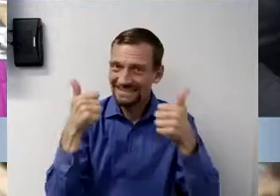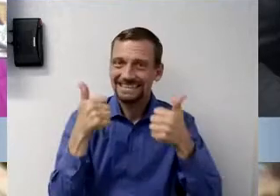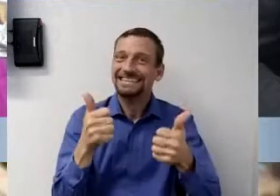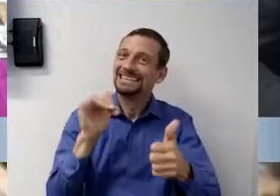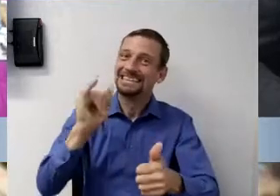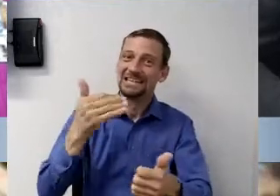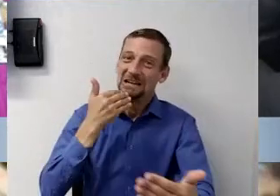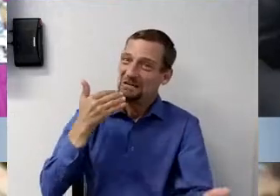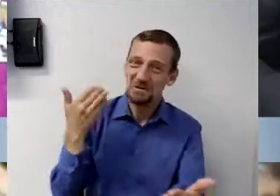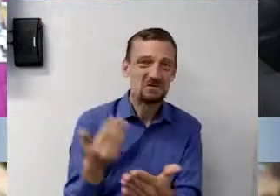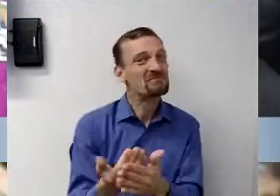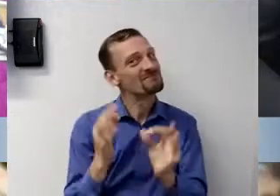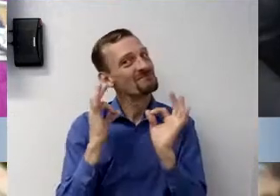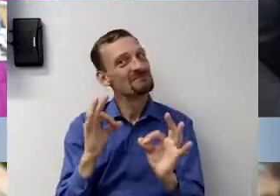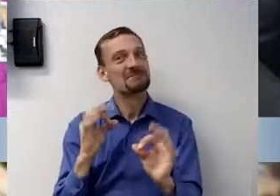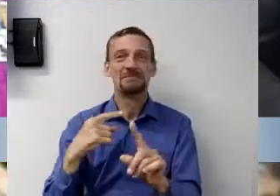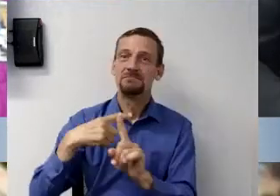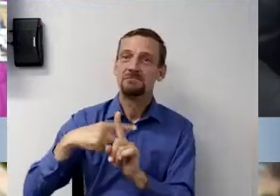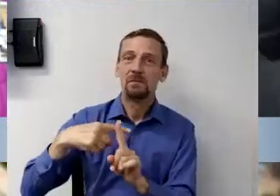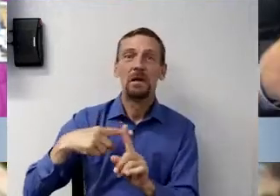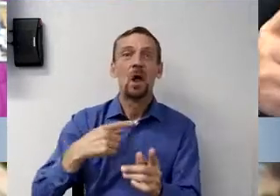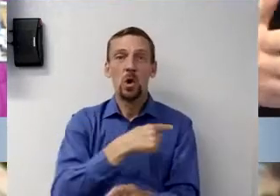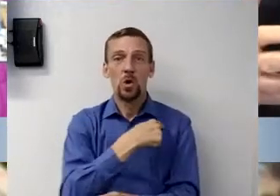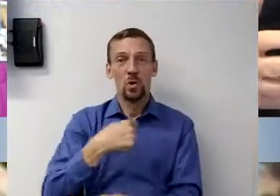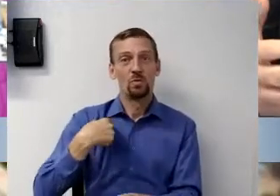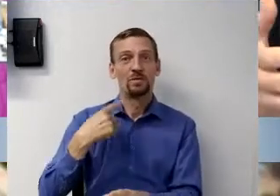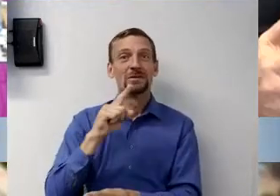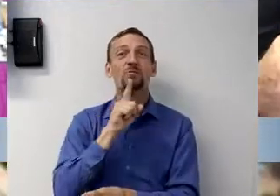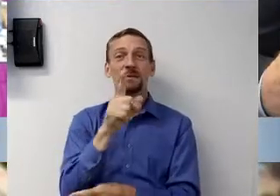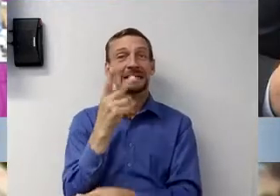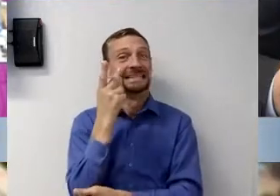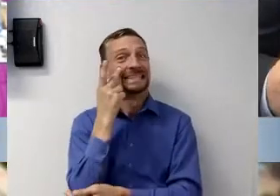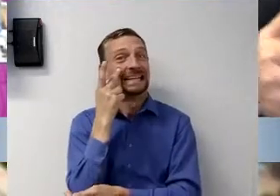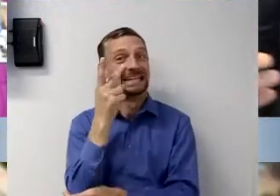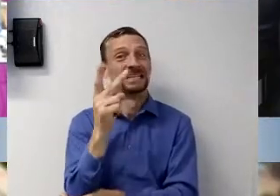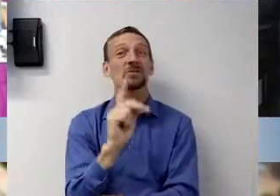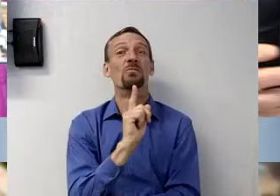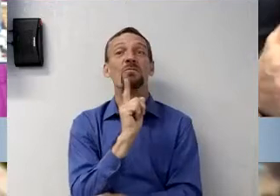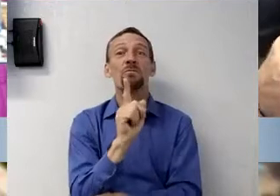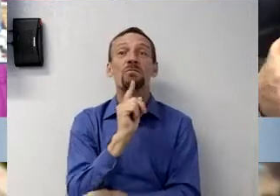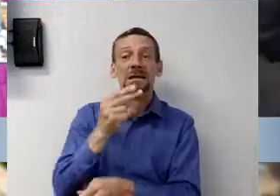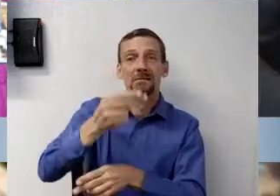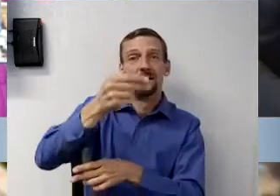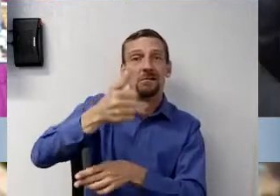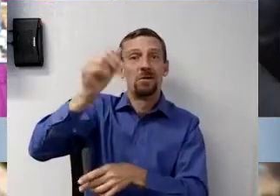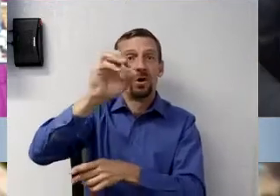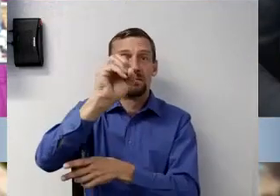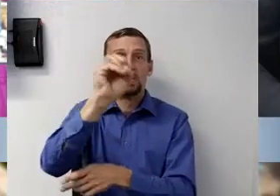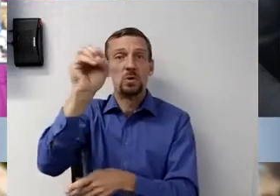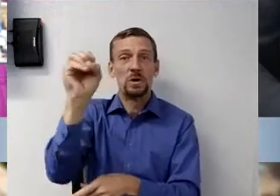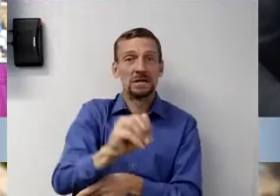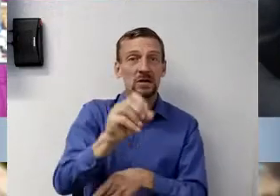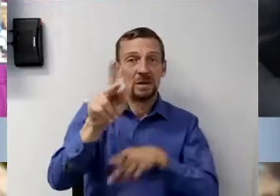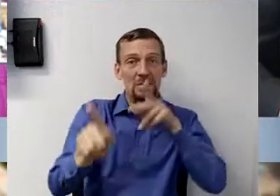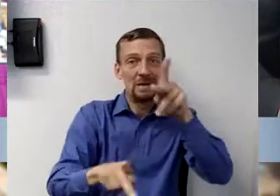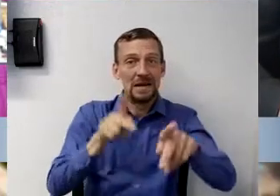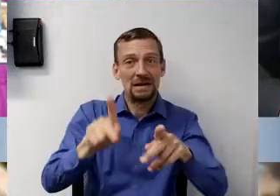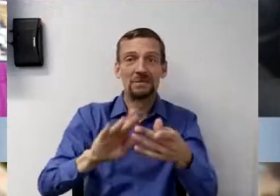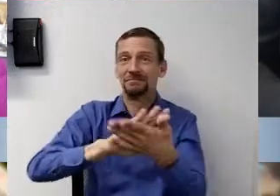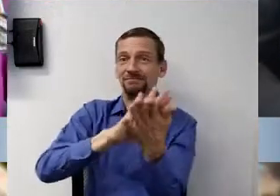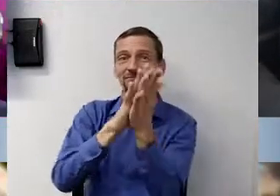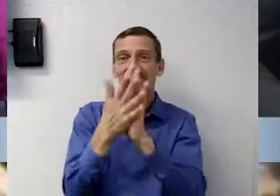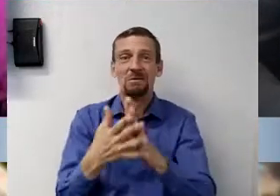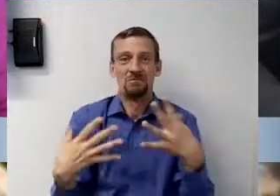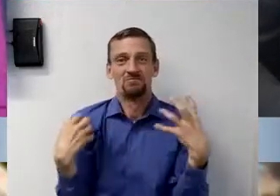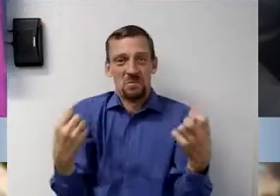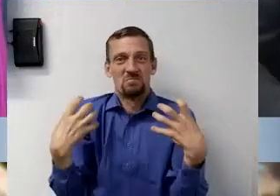really good thing, and we are seeing obviously a much higher percentage of folks are